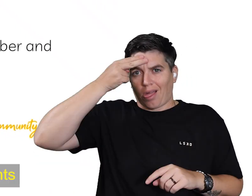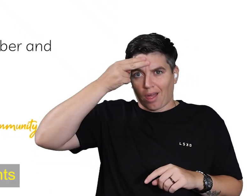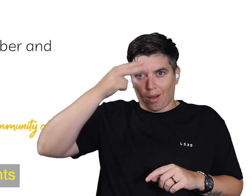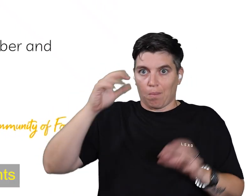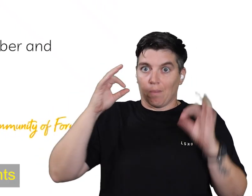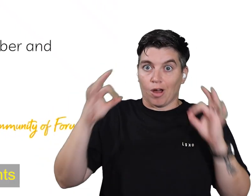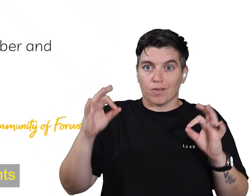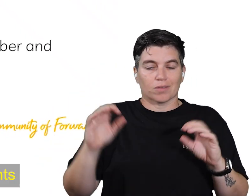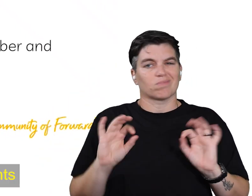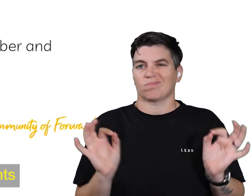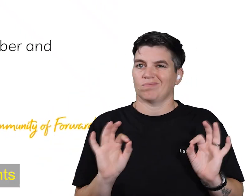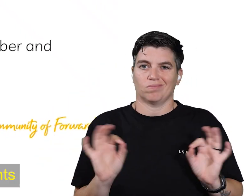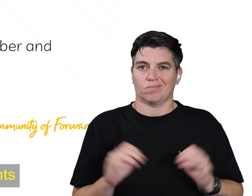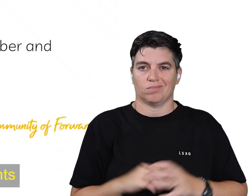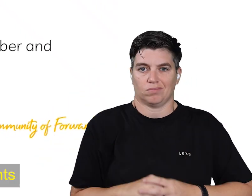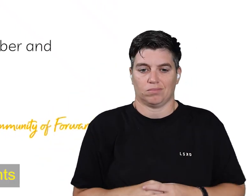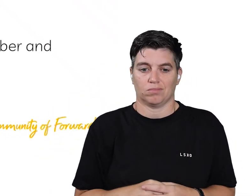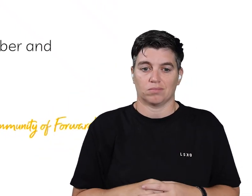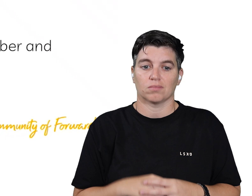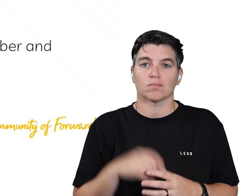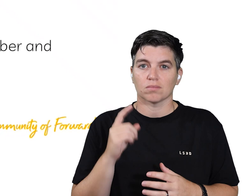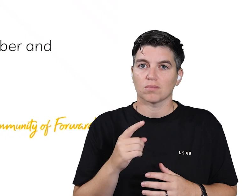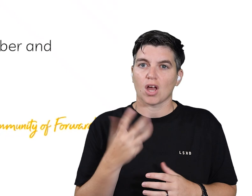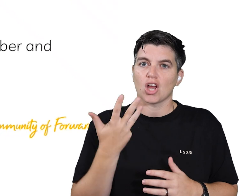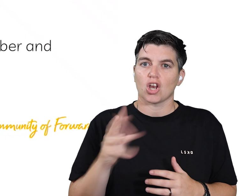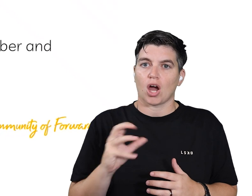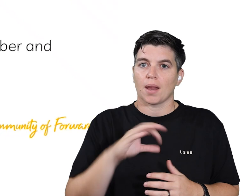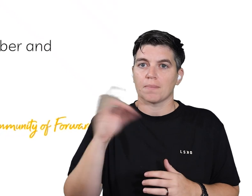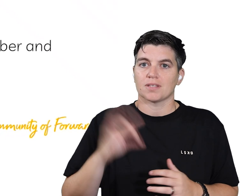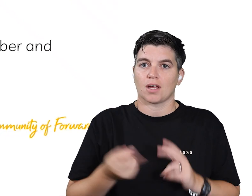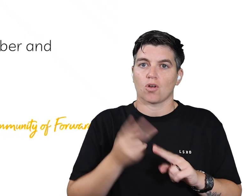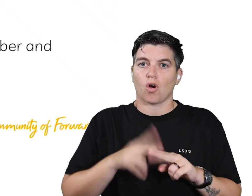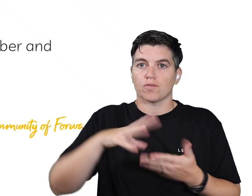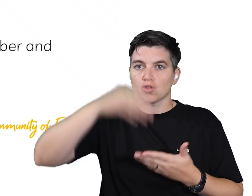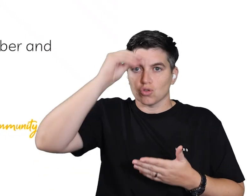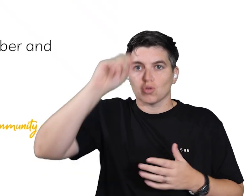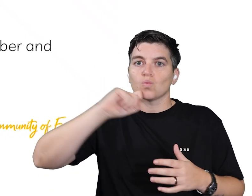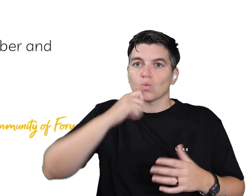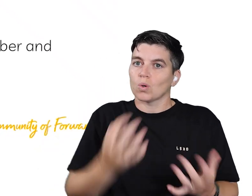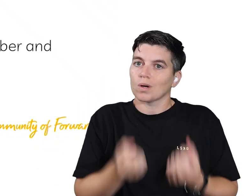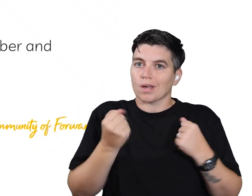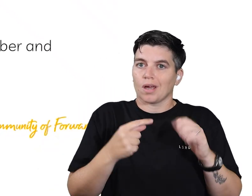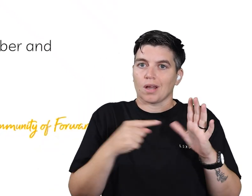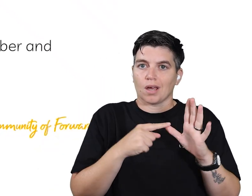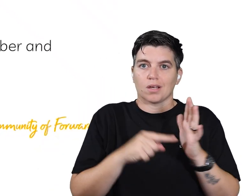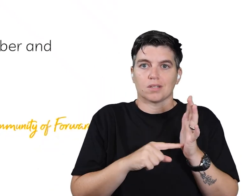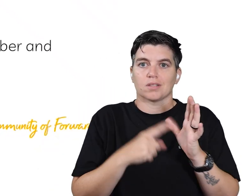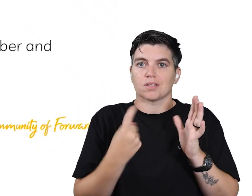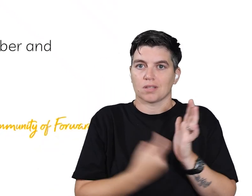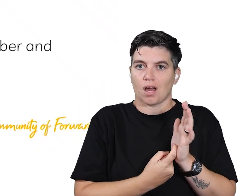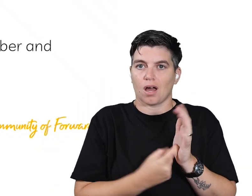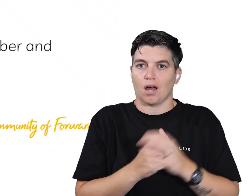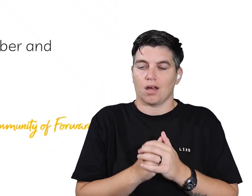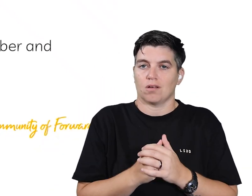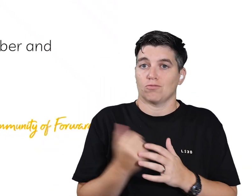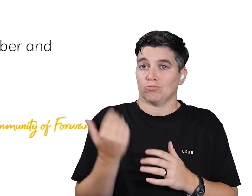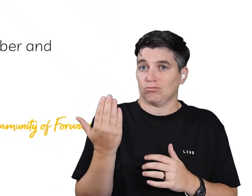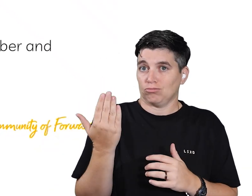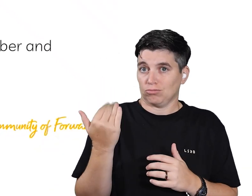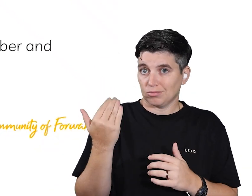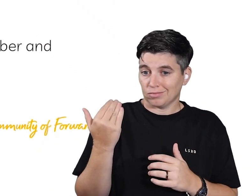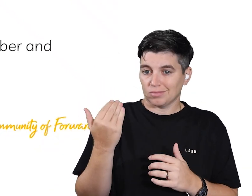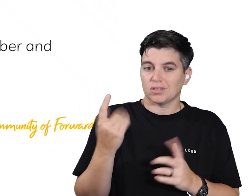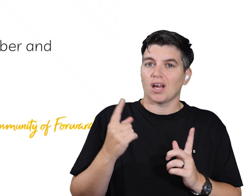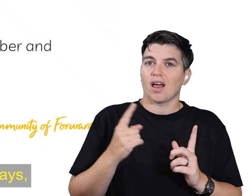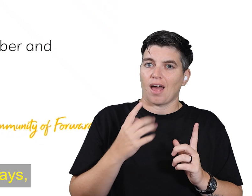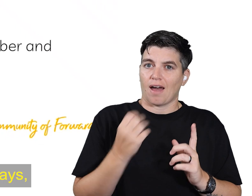This typically represents around 90% of students at Indooroopilly State High School. And in saying this, recent decades has seen an emergence